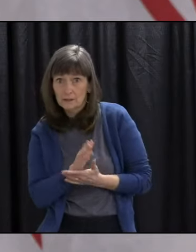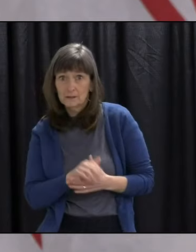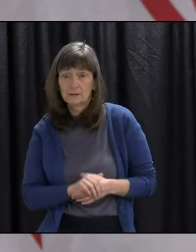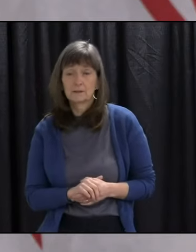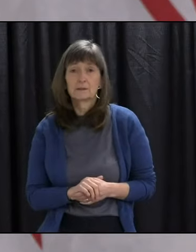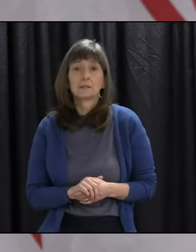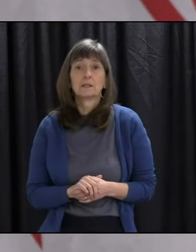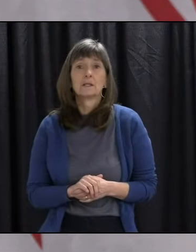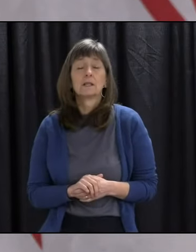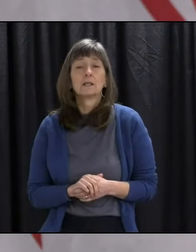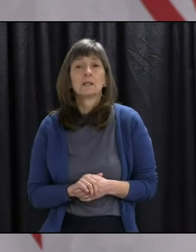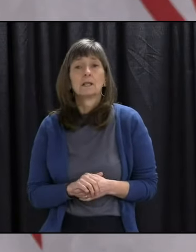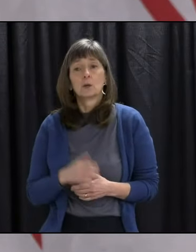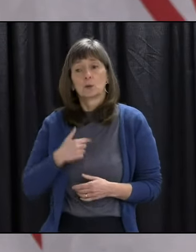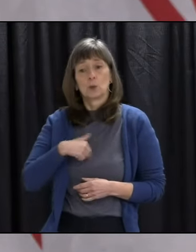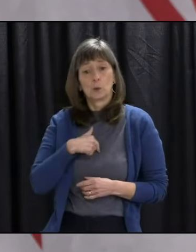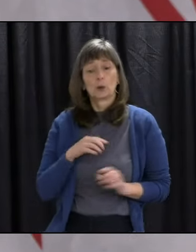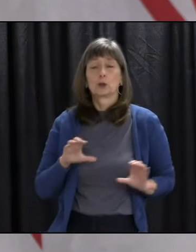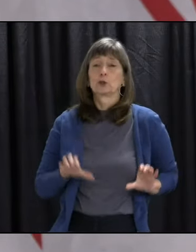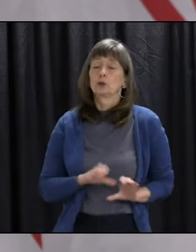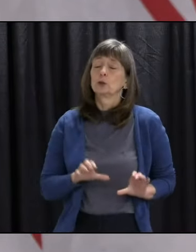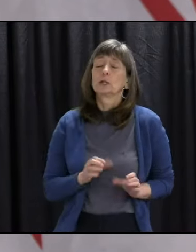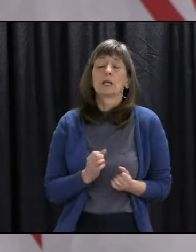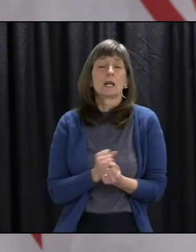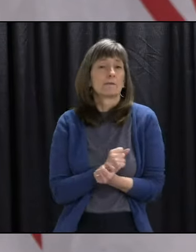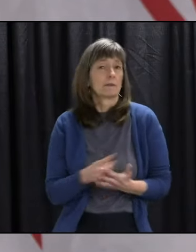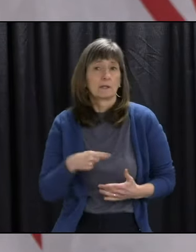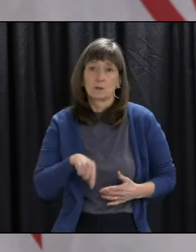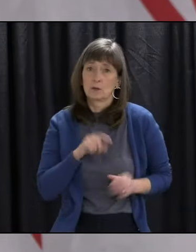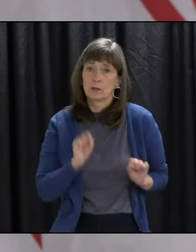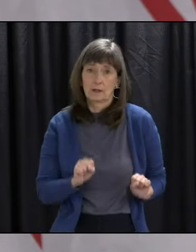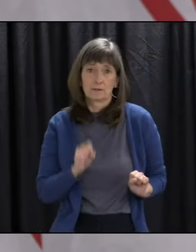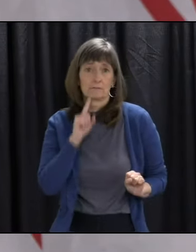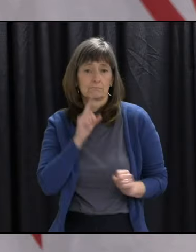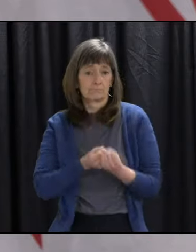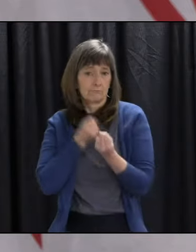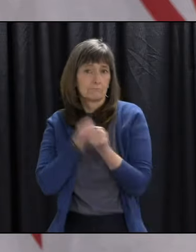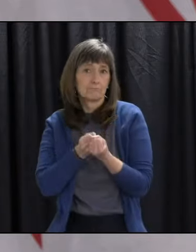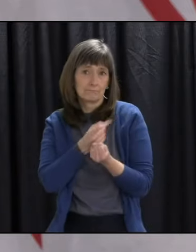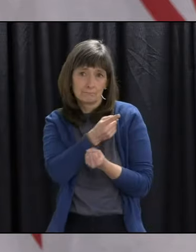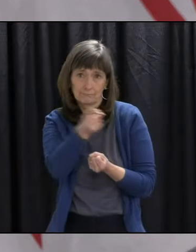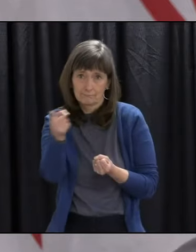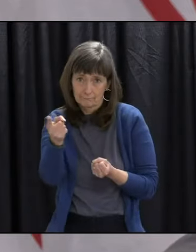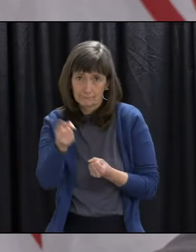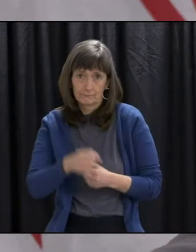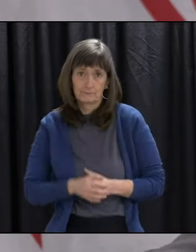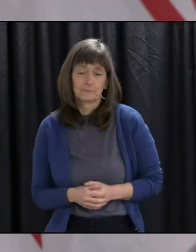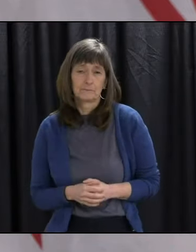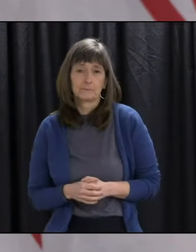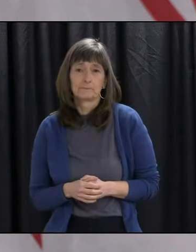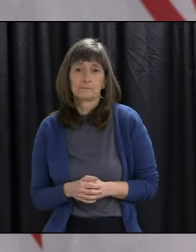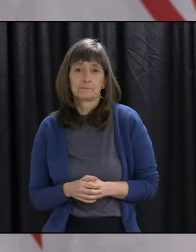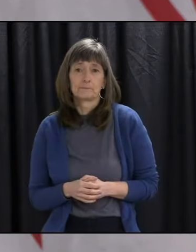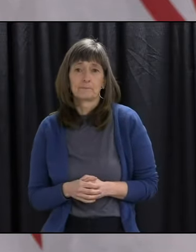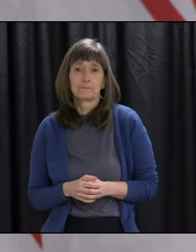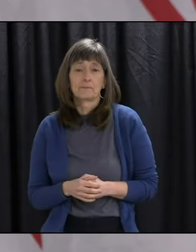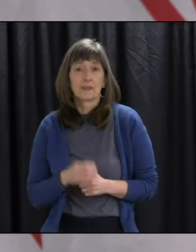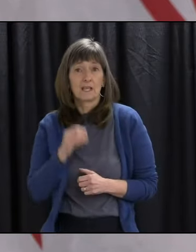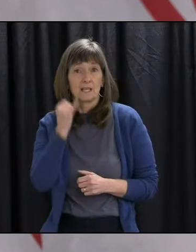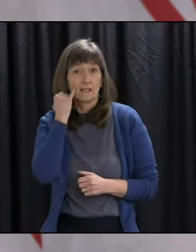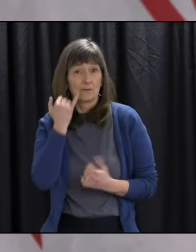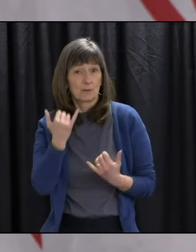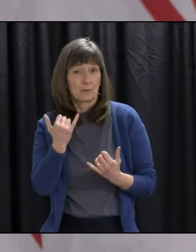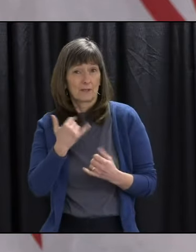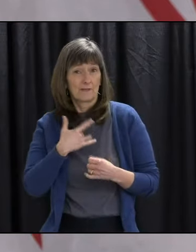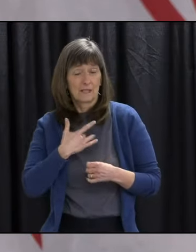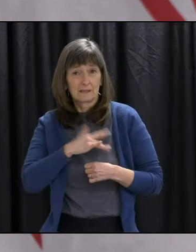with confidence that we are doing whatever we can to support you during this health crisis. If you're feeling